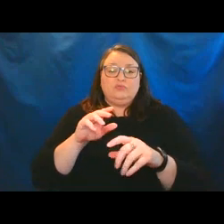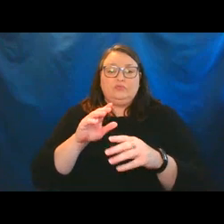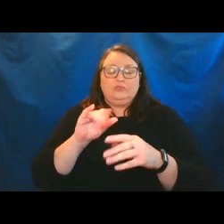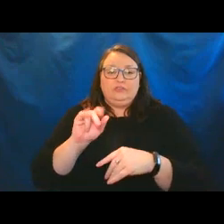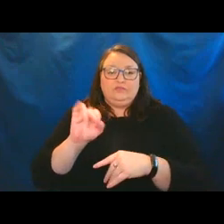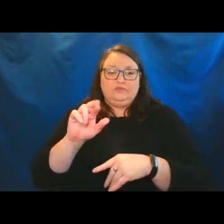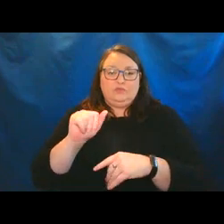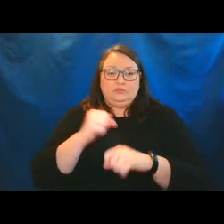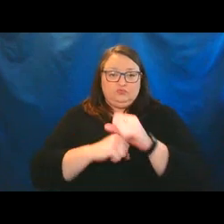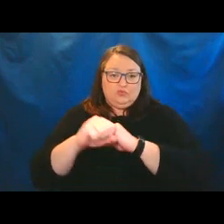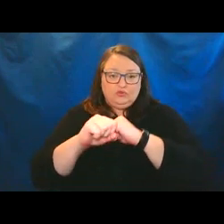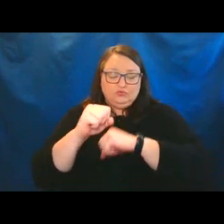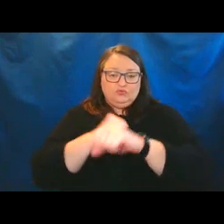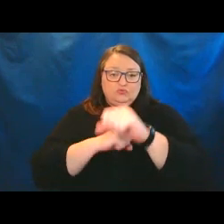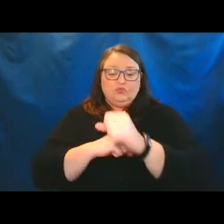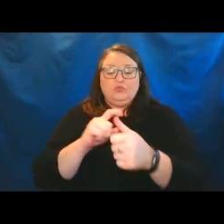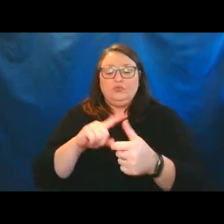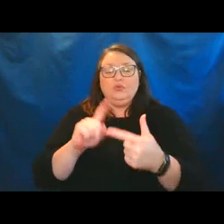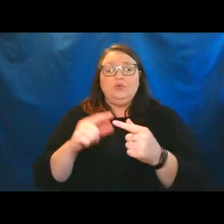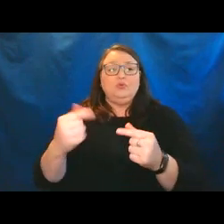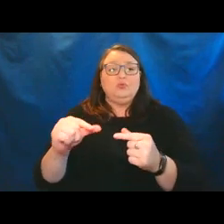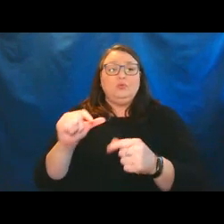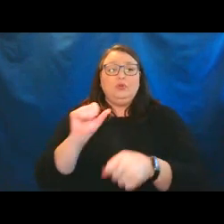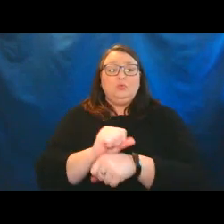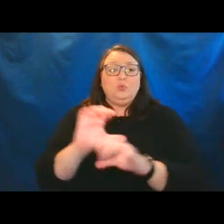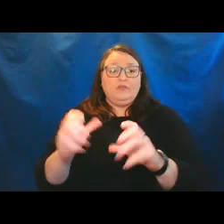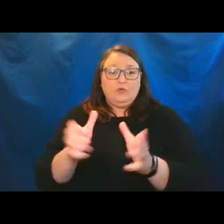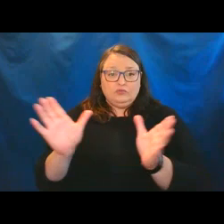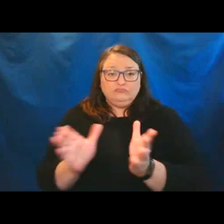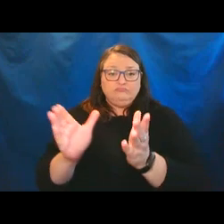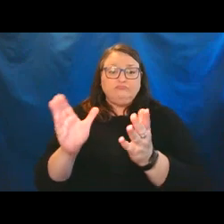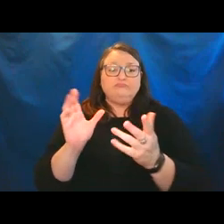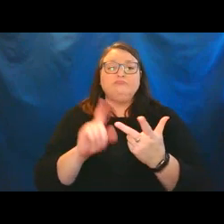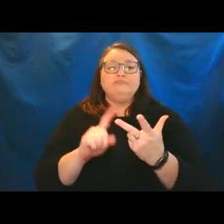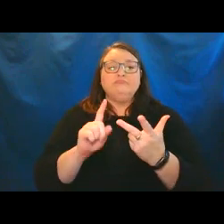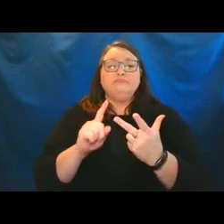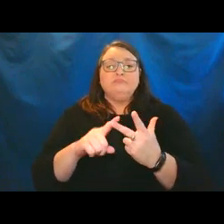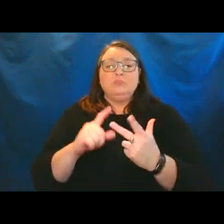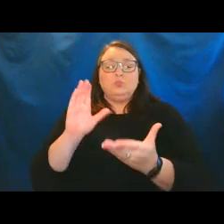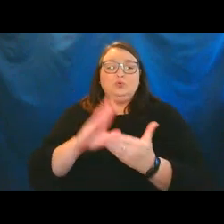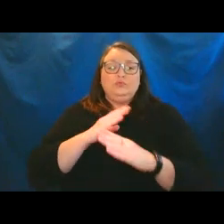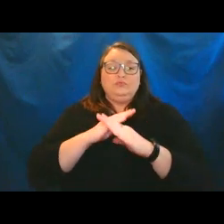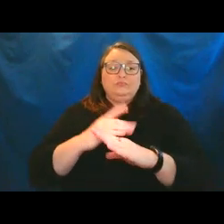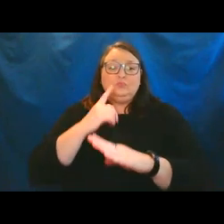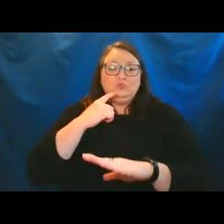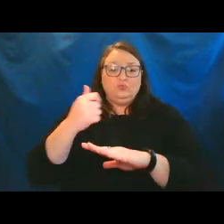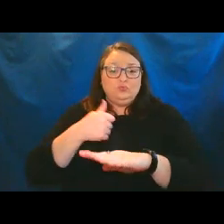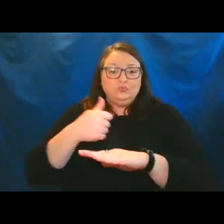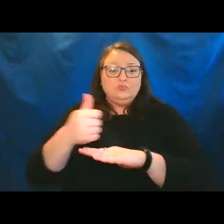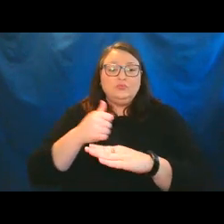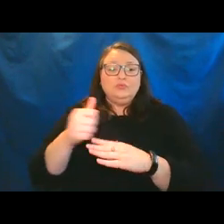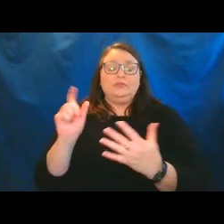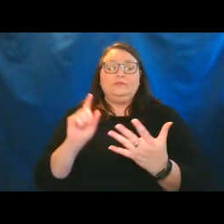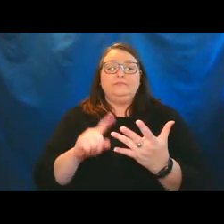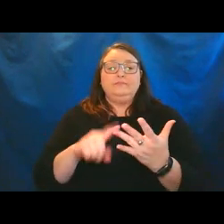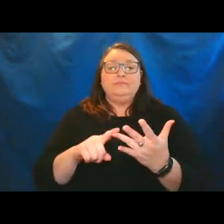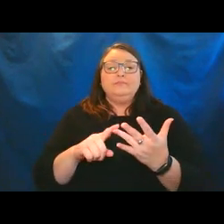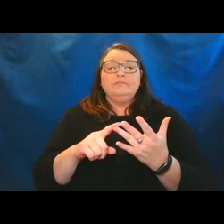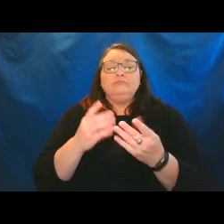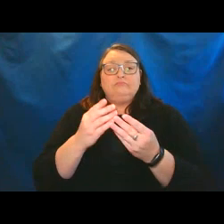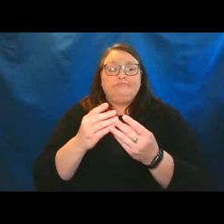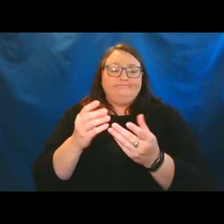reduce barriers to transit access, decarbonize the built environment, and invest in clean energy solutions. Our